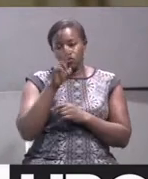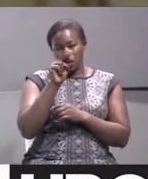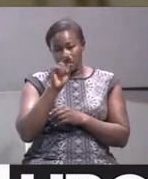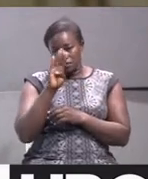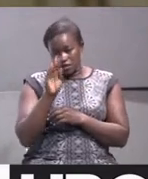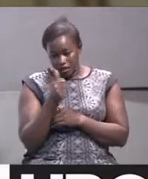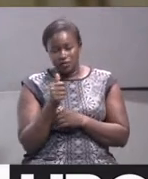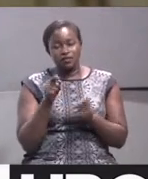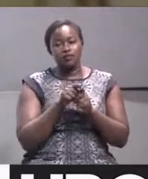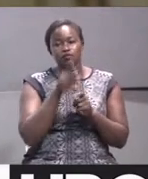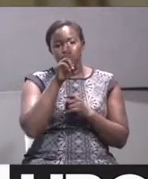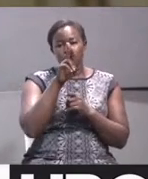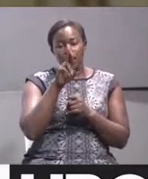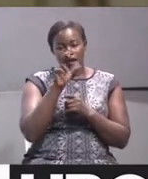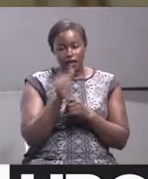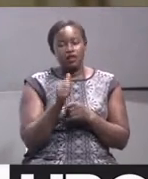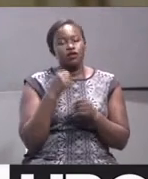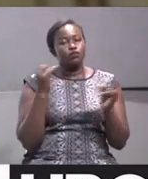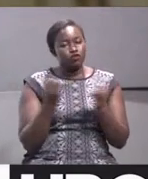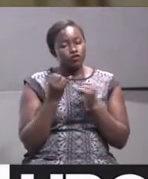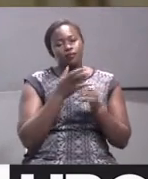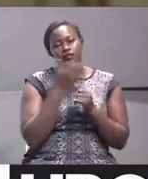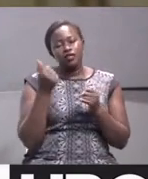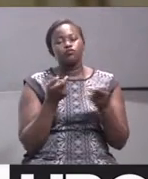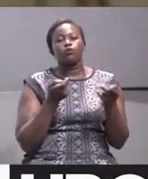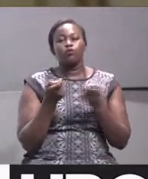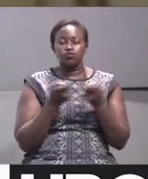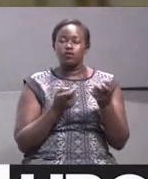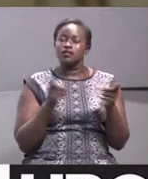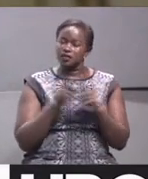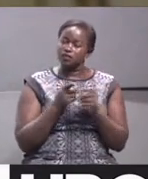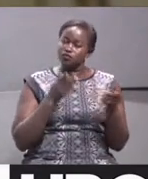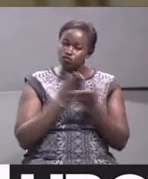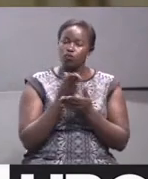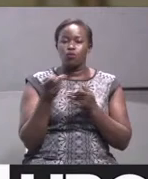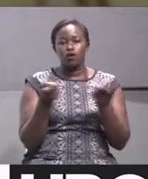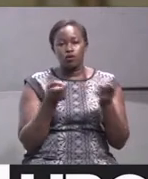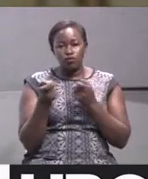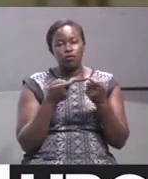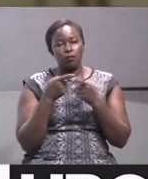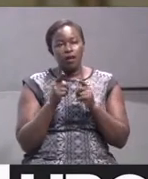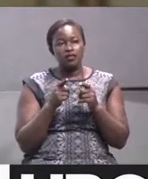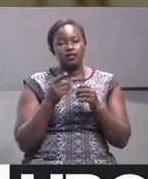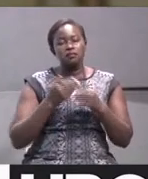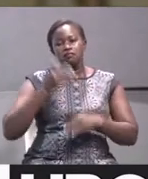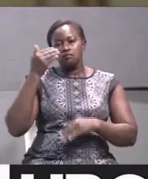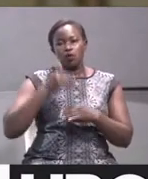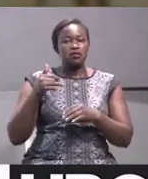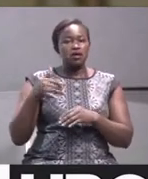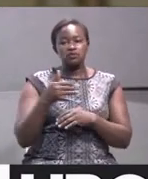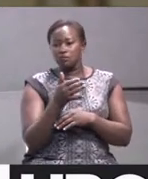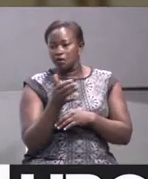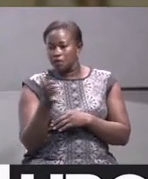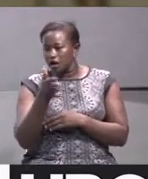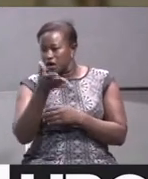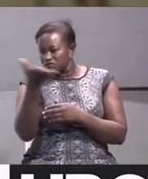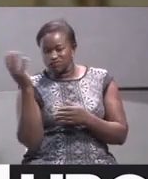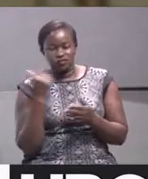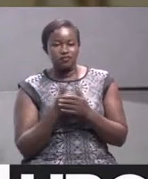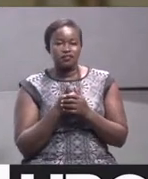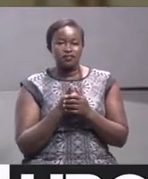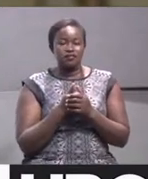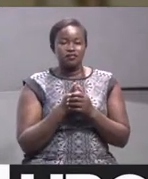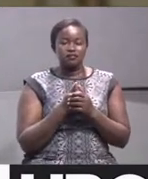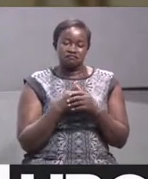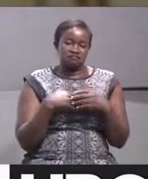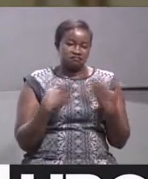URA, we try our best to control and actually we control. But now when it comes to porous borders, that's where the challenge is. So I think